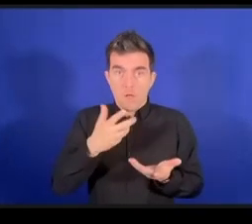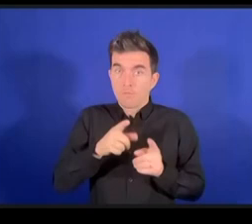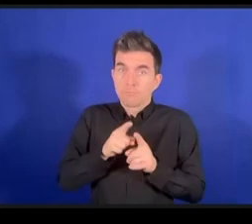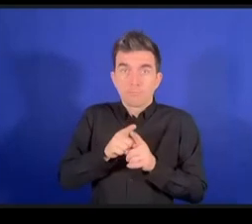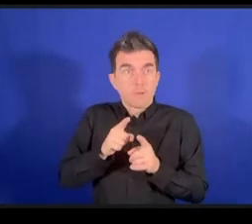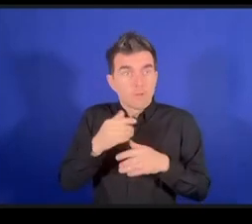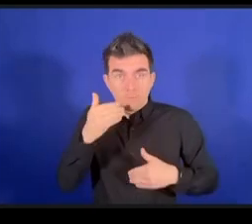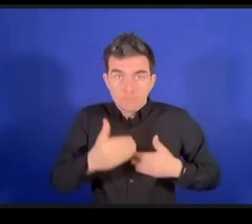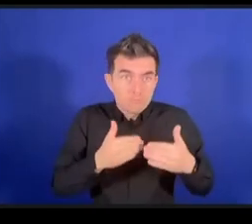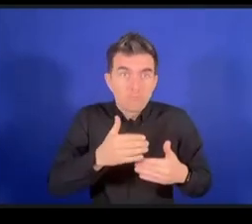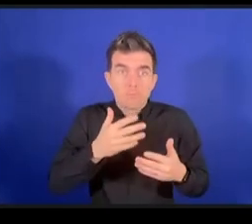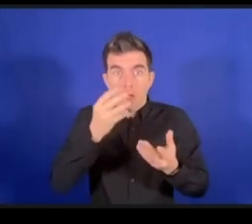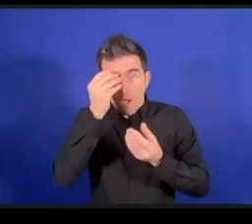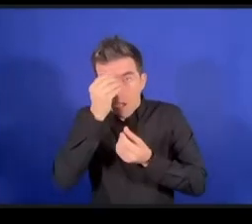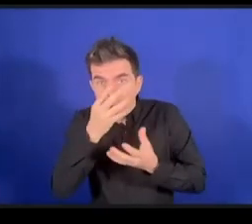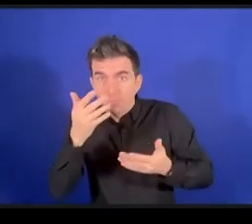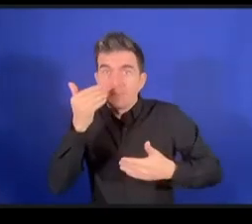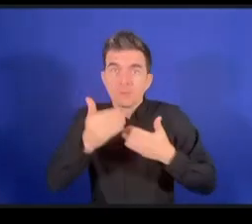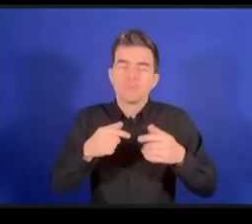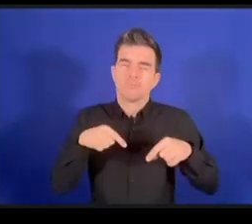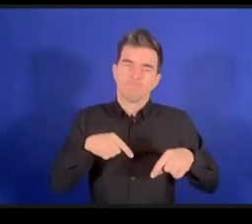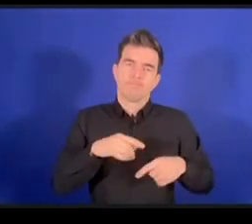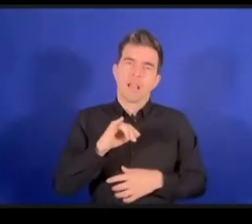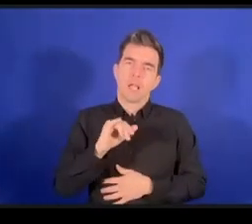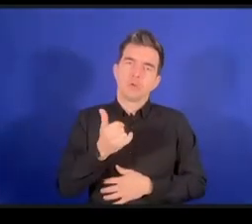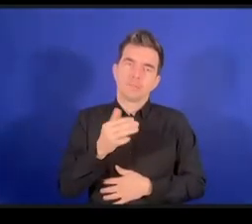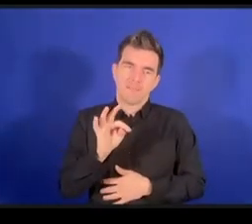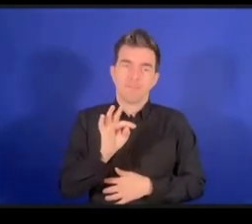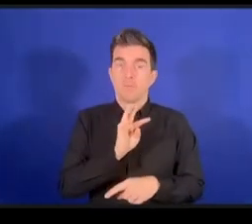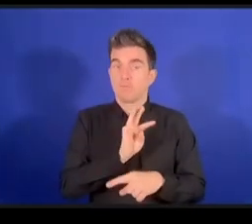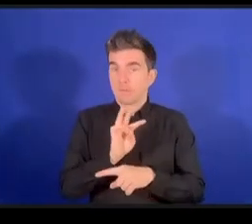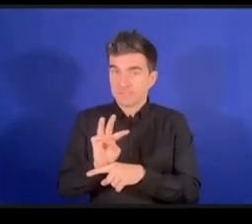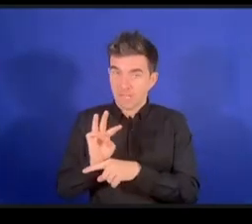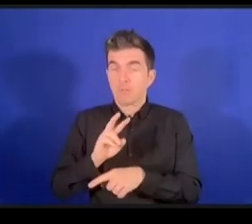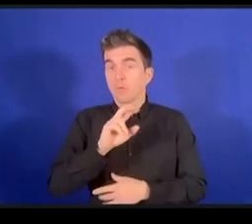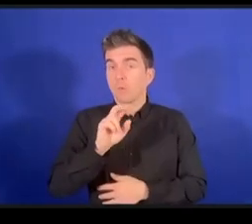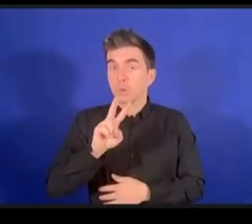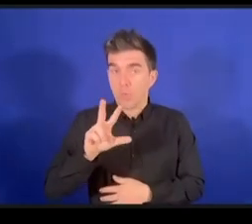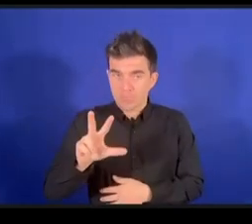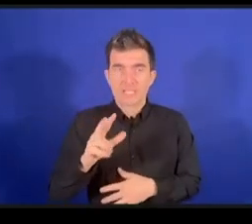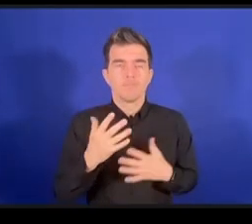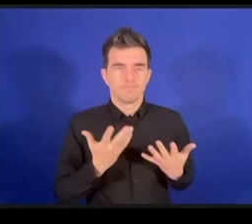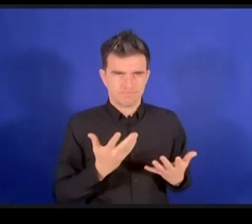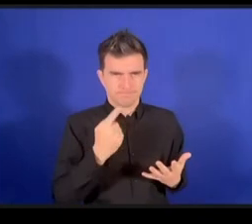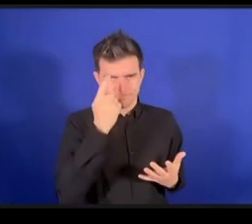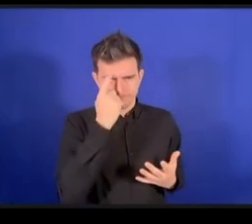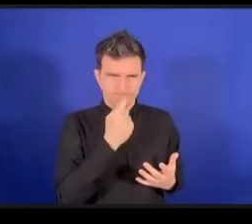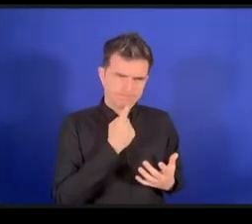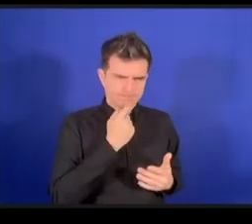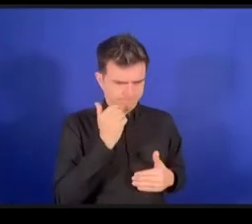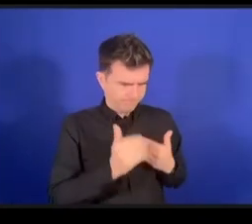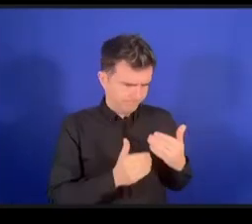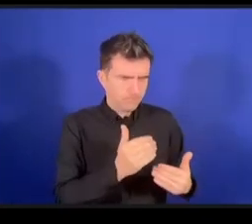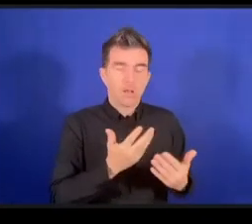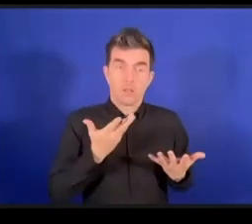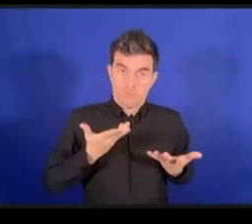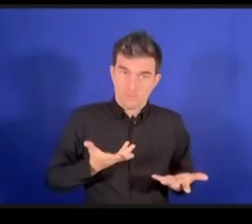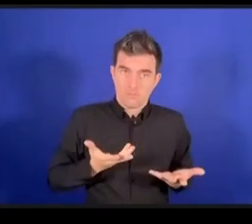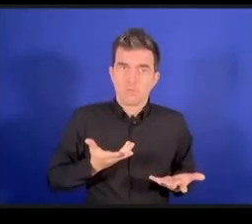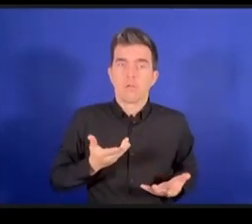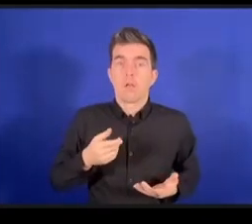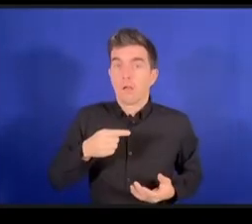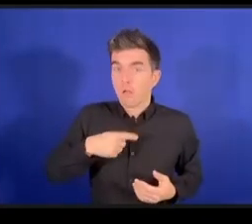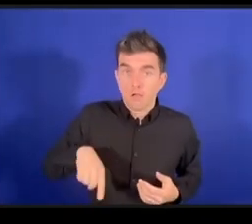So in that sense, when dynamic collation on accessibility and disability aims